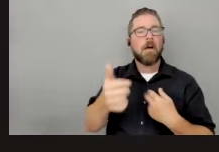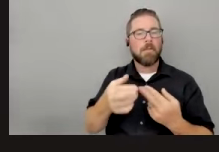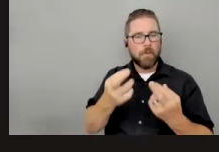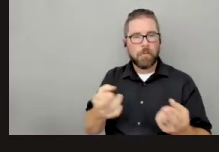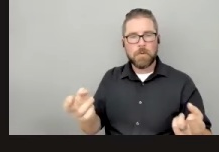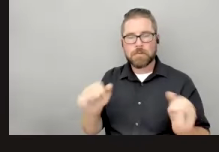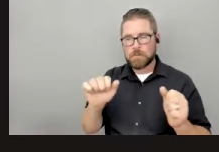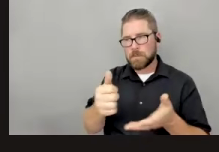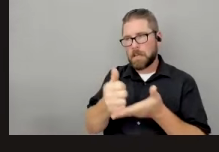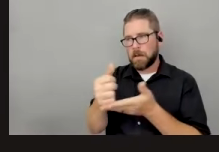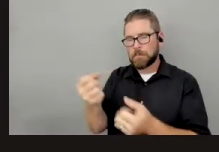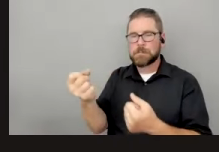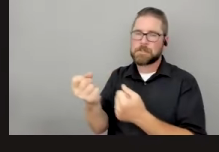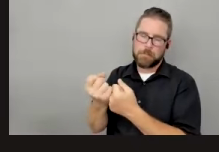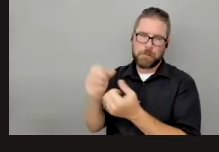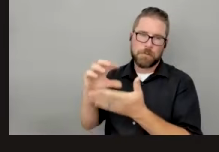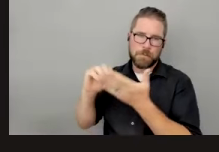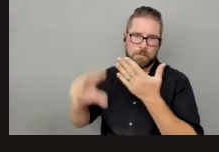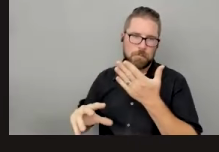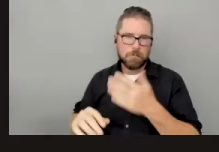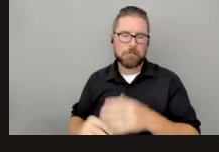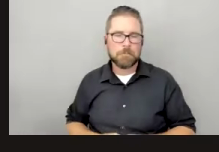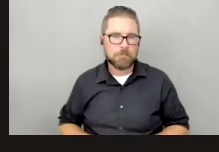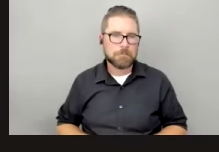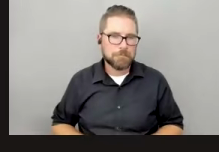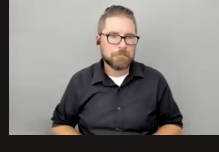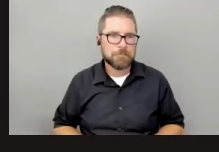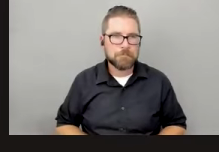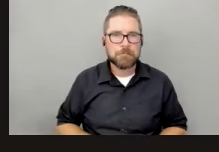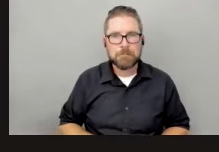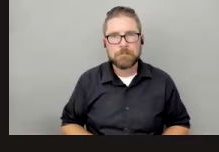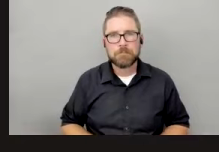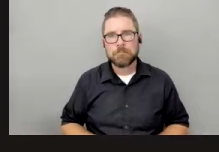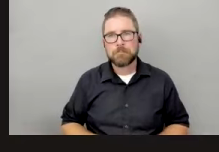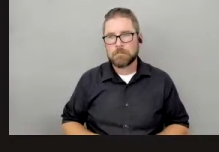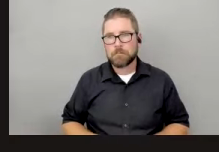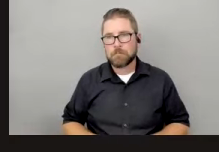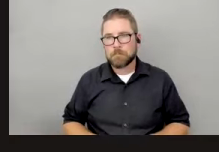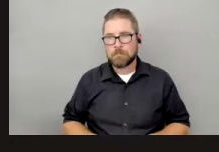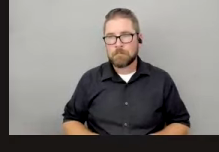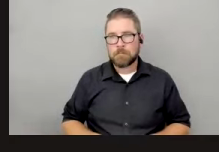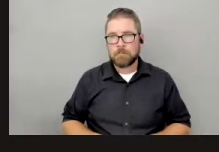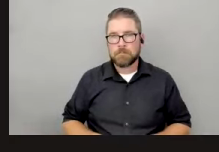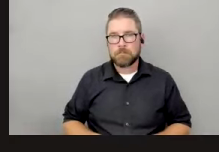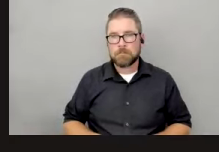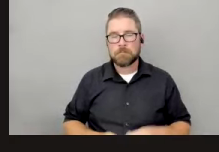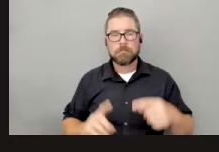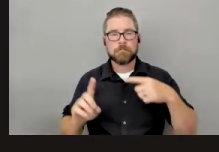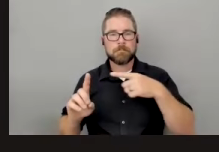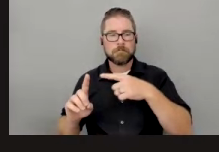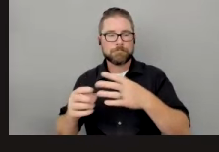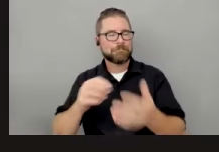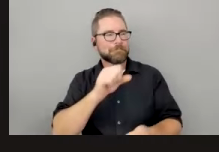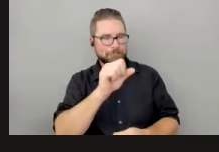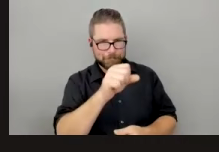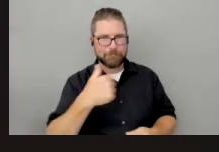provide some support to the students as well. Yeah, we do have a lot of local resources that we work with,